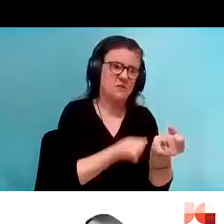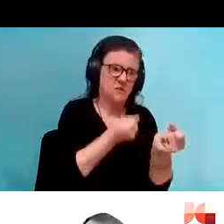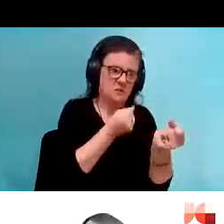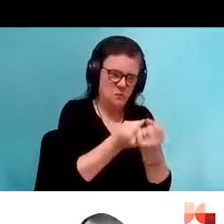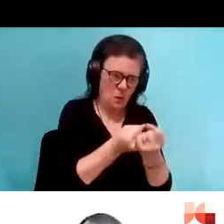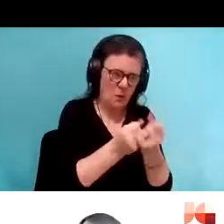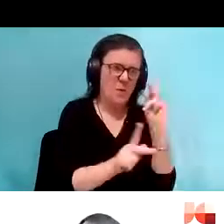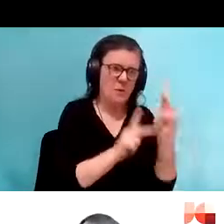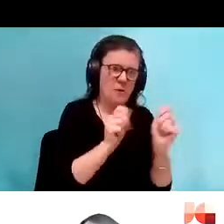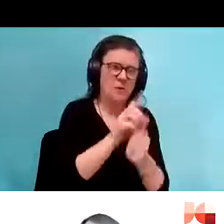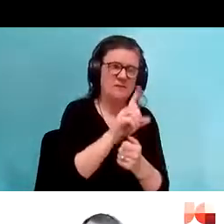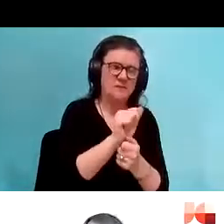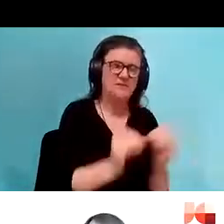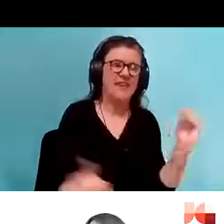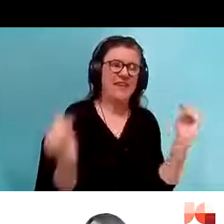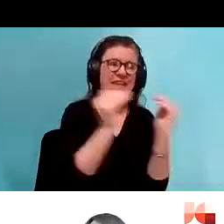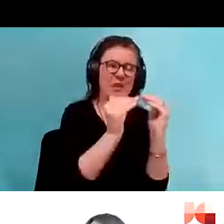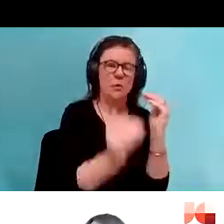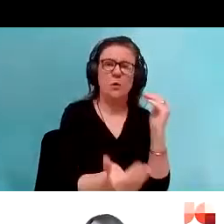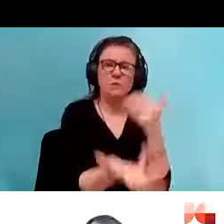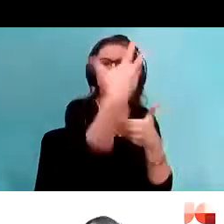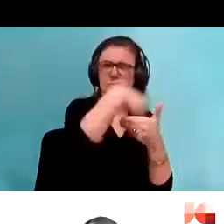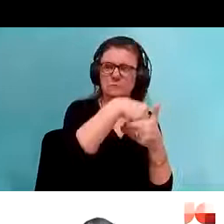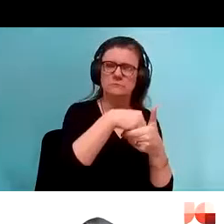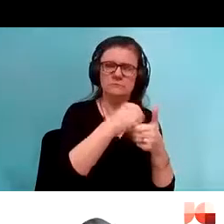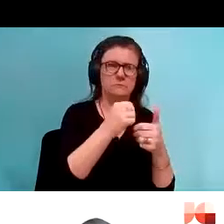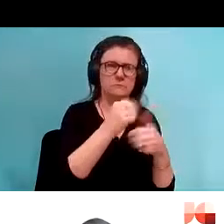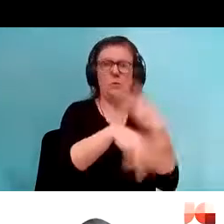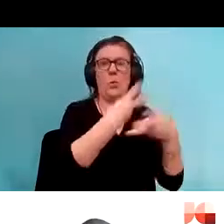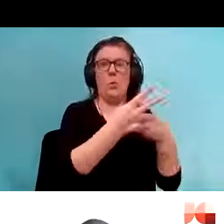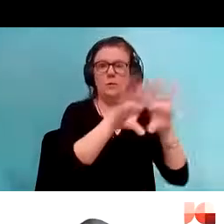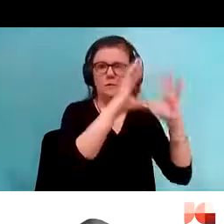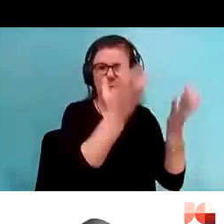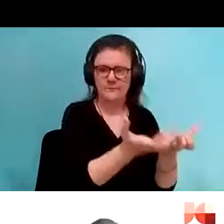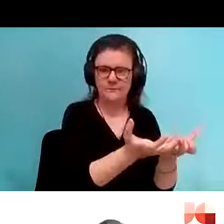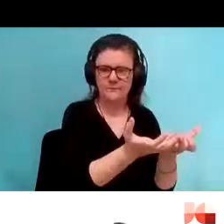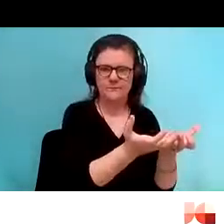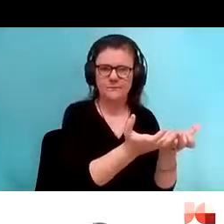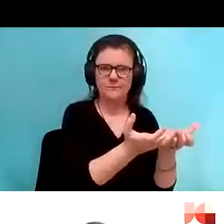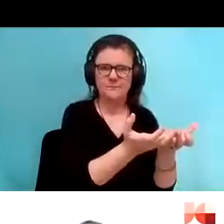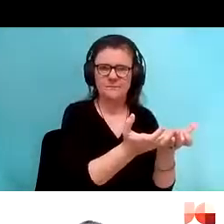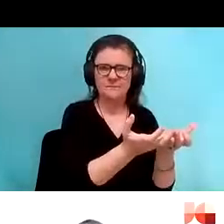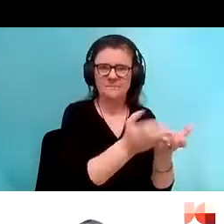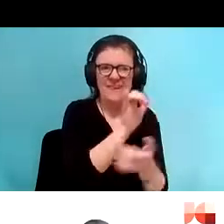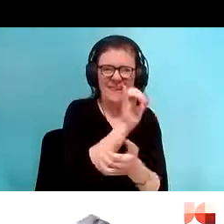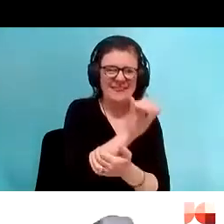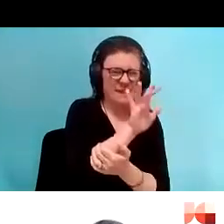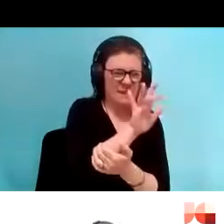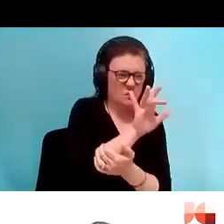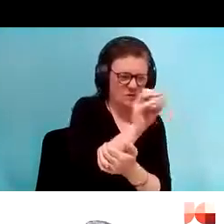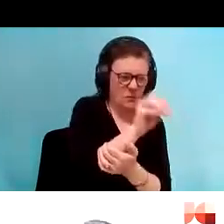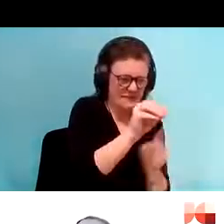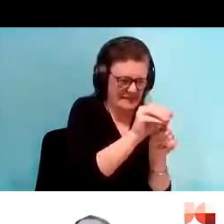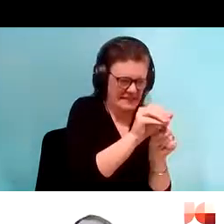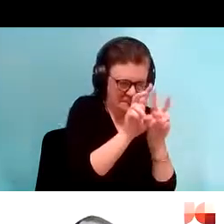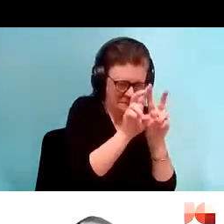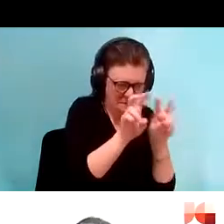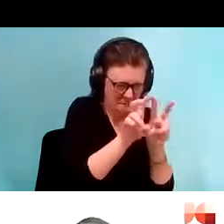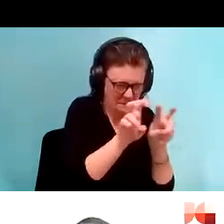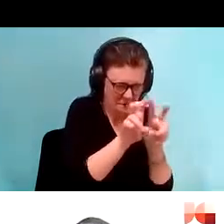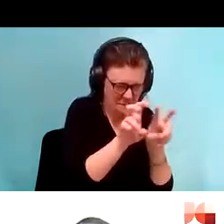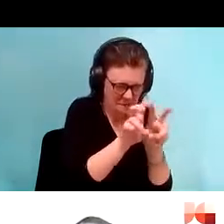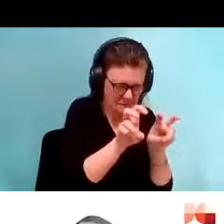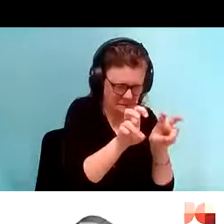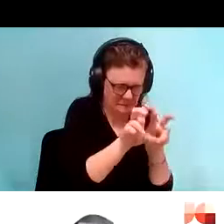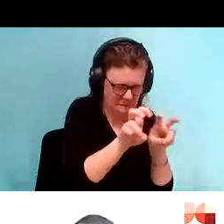and equal participation in society. When we looked at that 25% and further broke it down to look at how